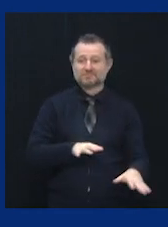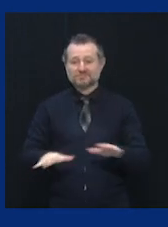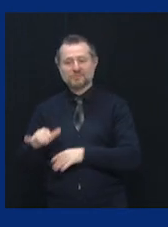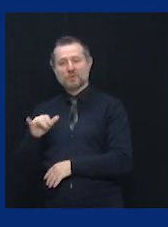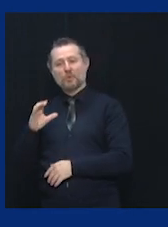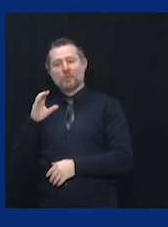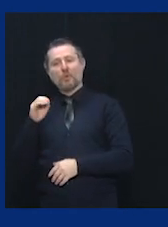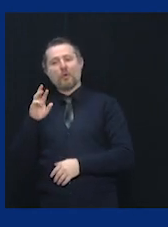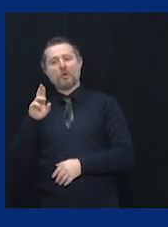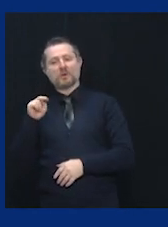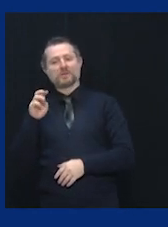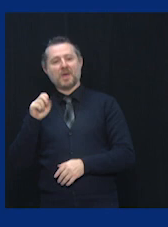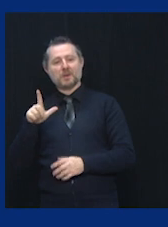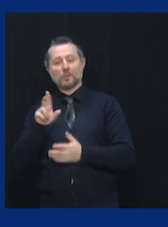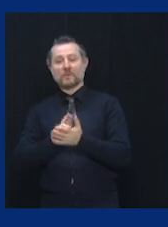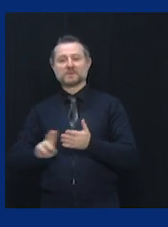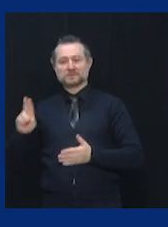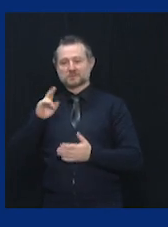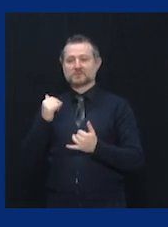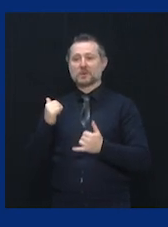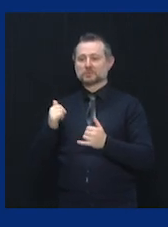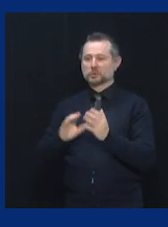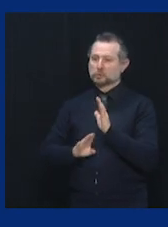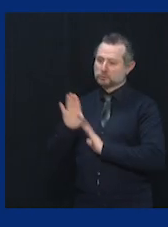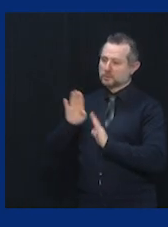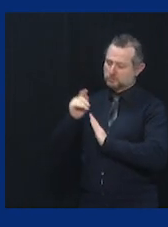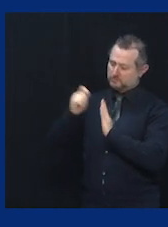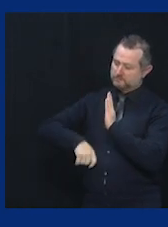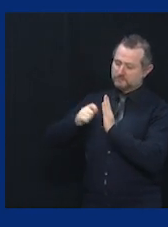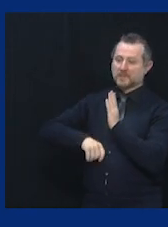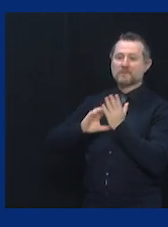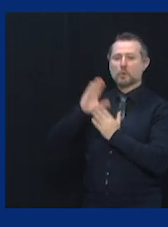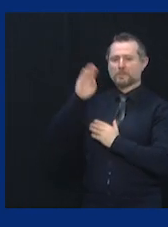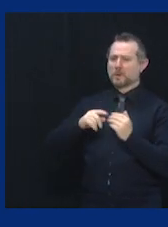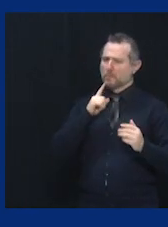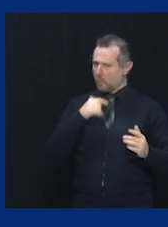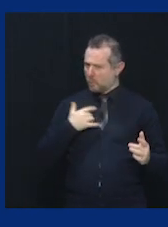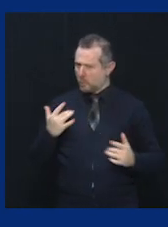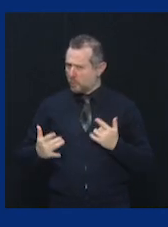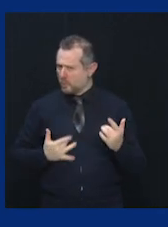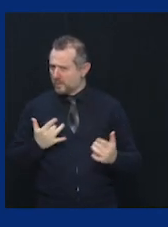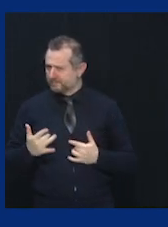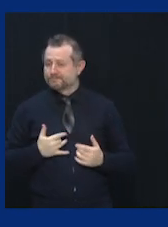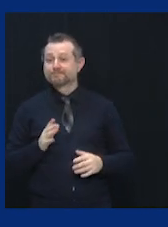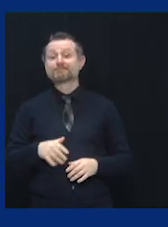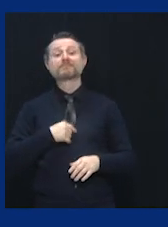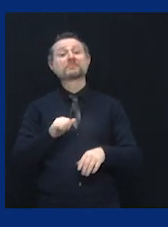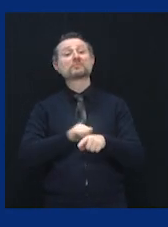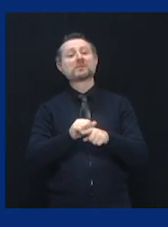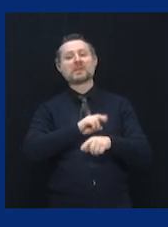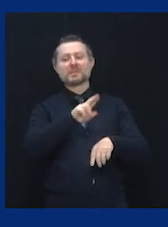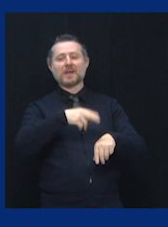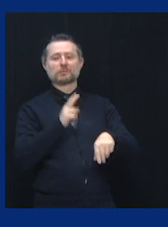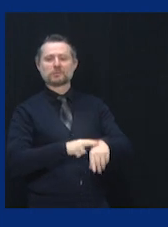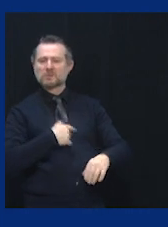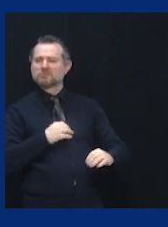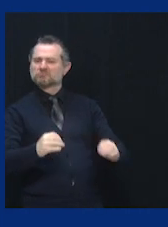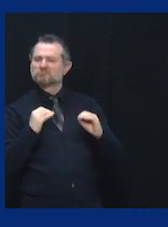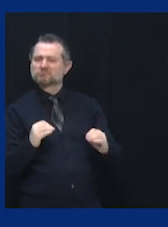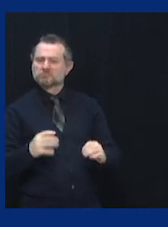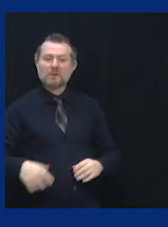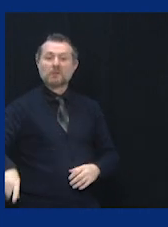that curriculum. I'm very excited about that. We're going to train all the National Guard to be public health emergency